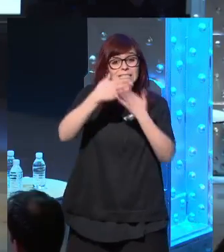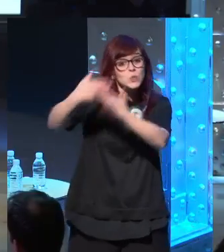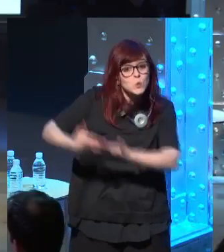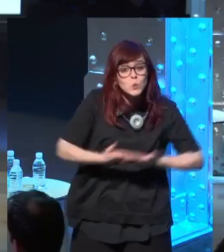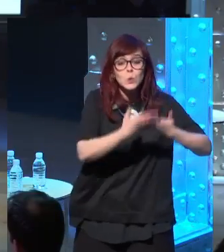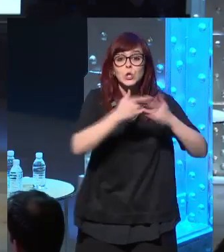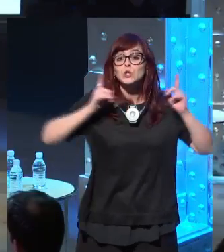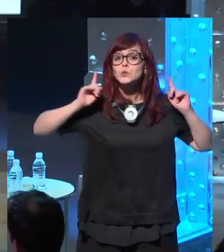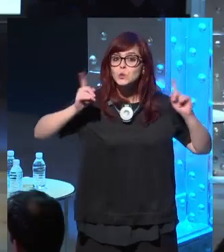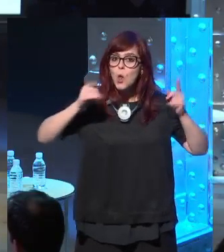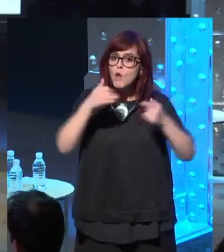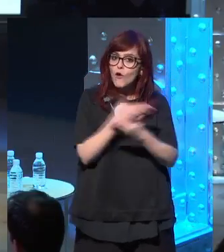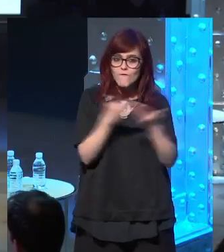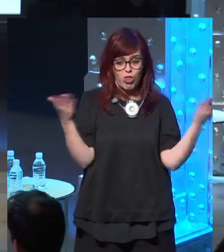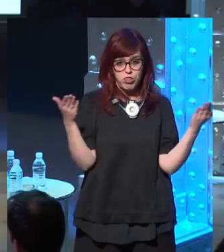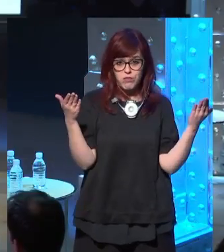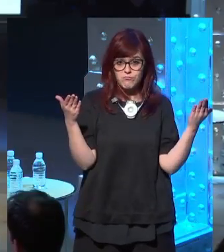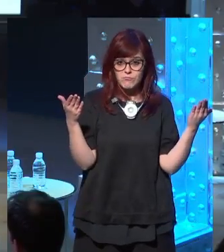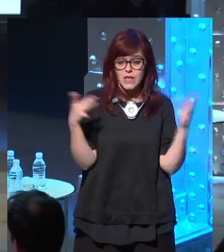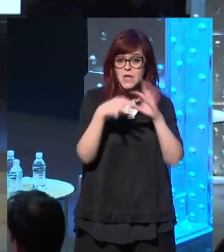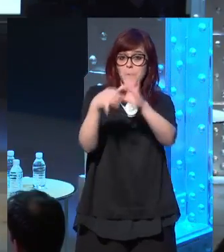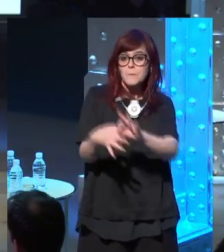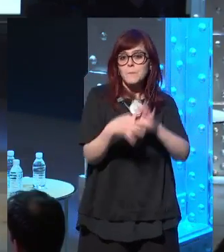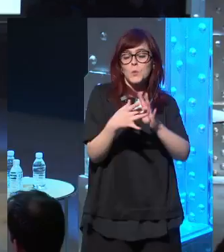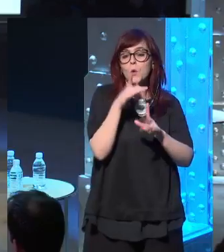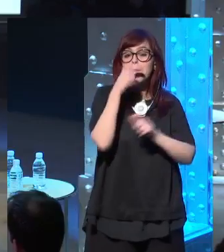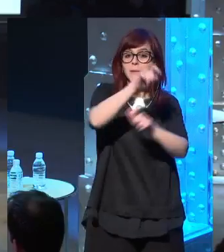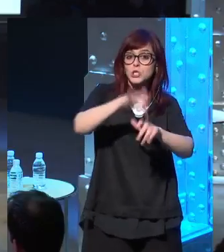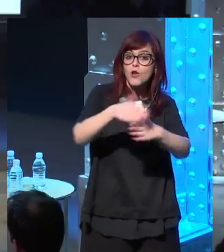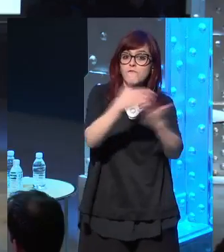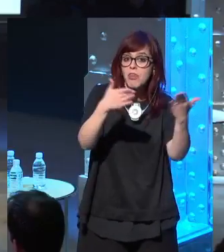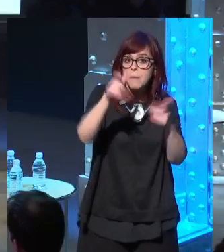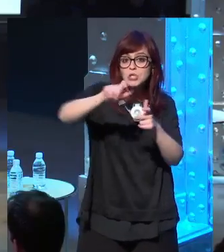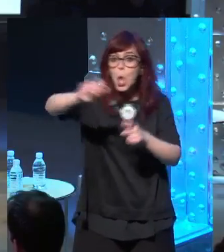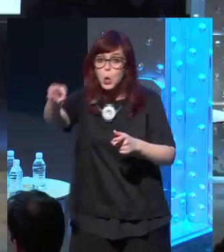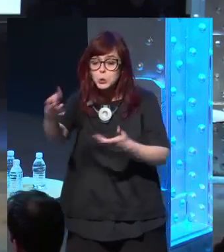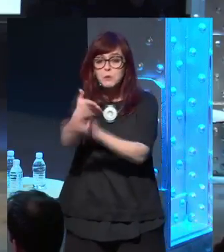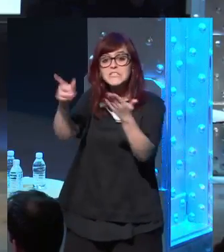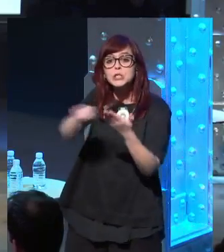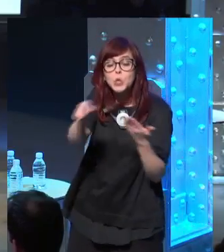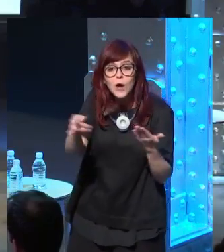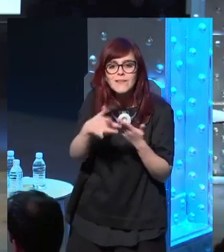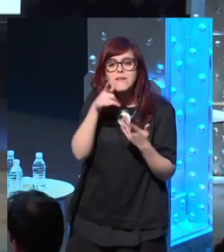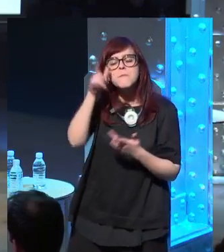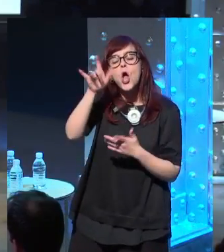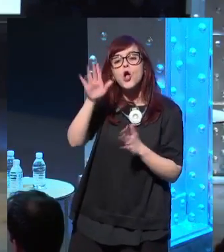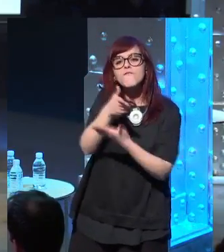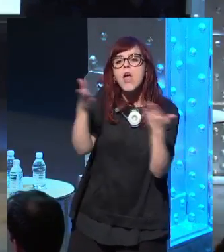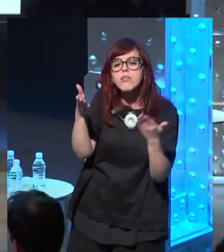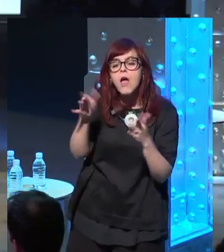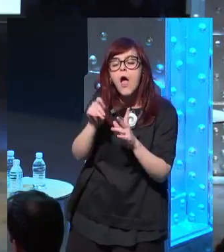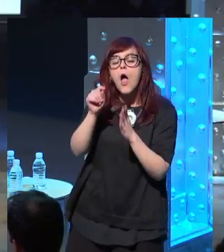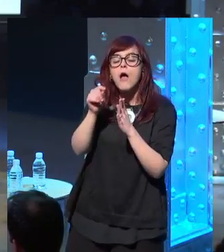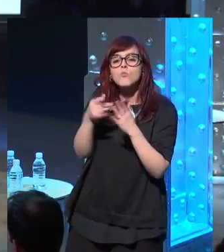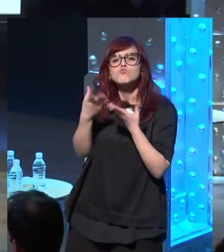that show there's a link between how much people trust other people and how much they can be trusted. So scientists have